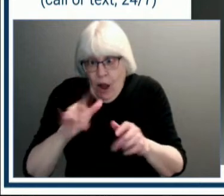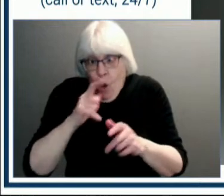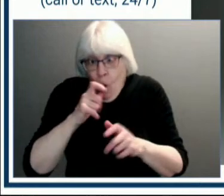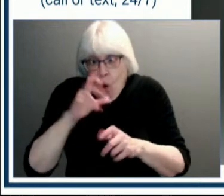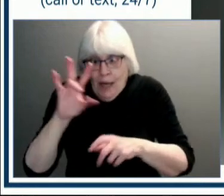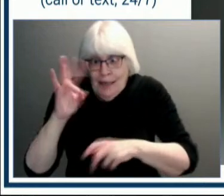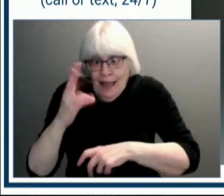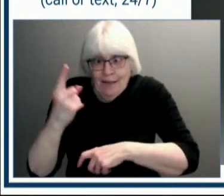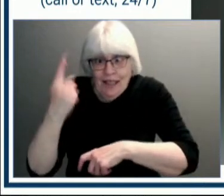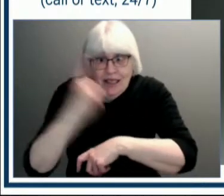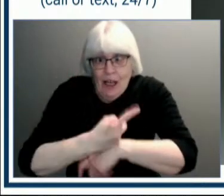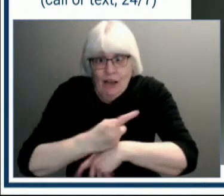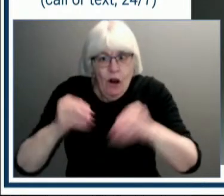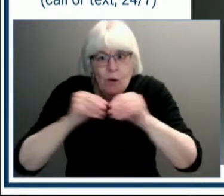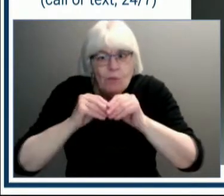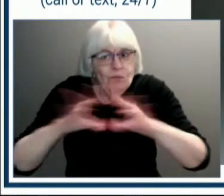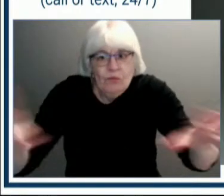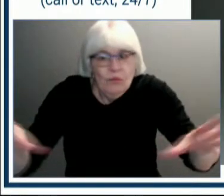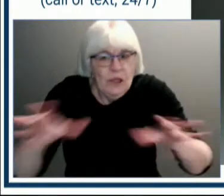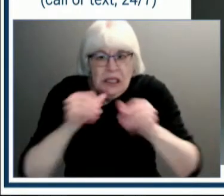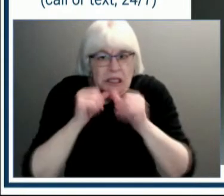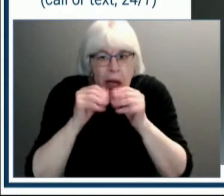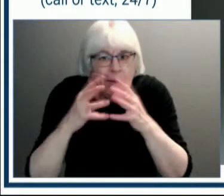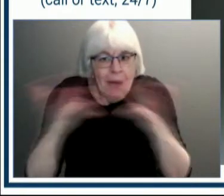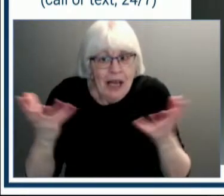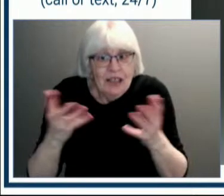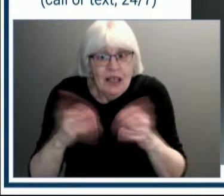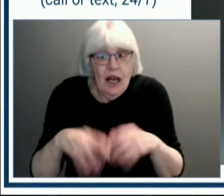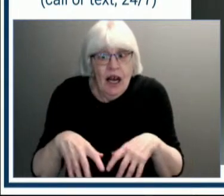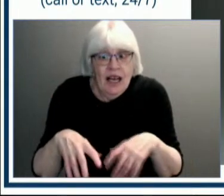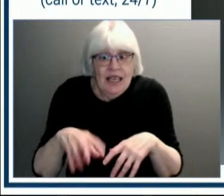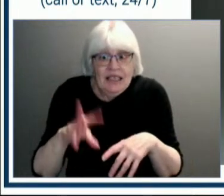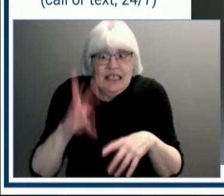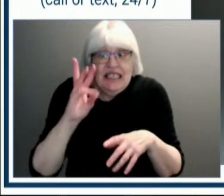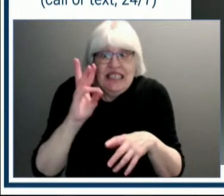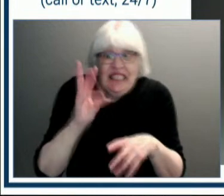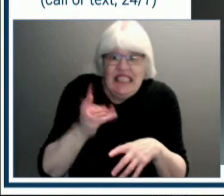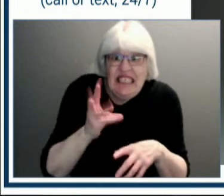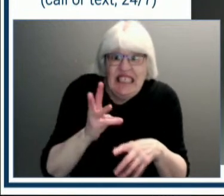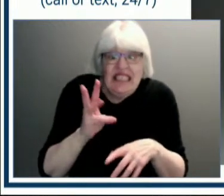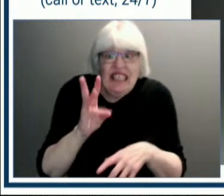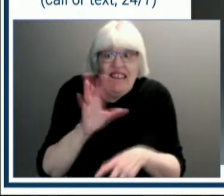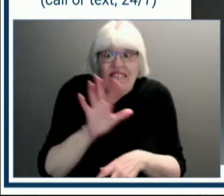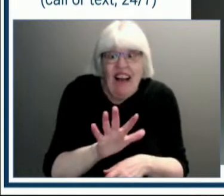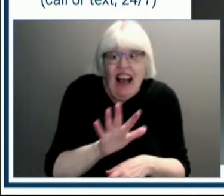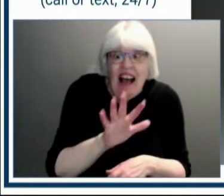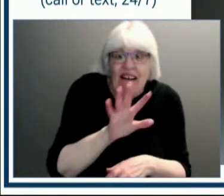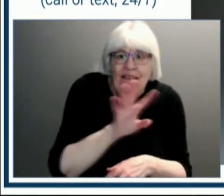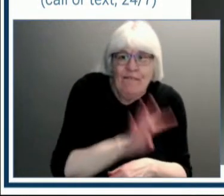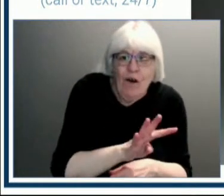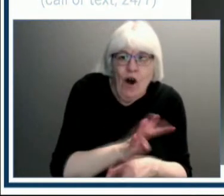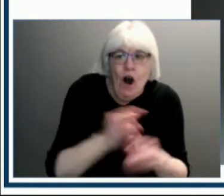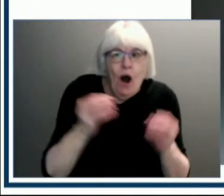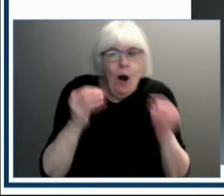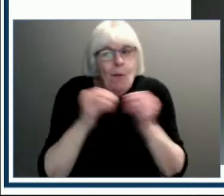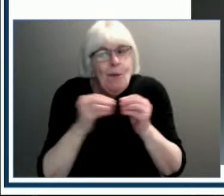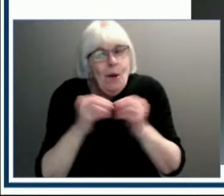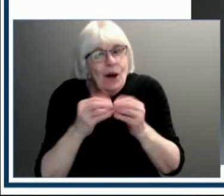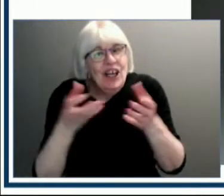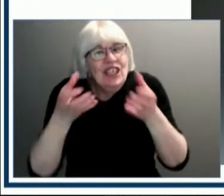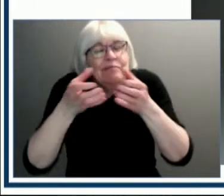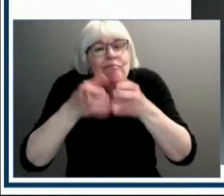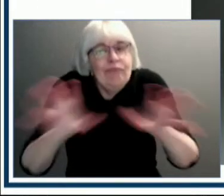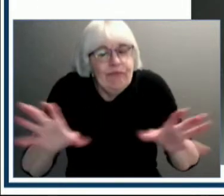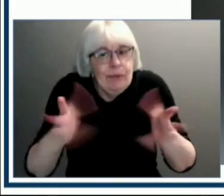there's still an increasing chance of people being infectious. So we felt for cases that 7 days was